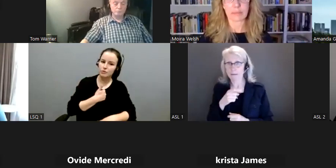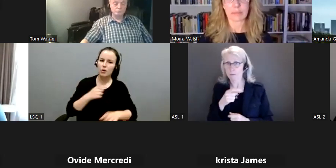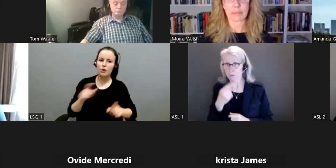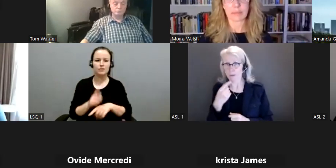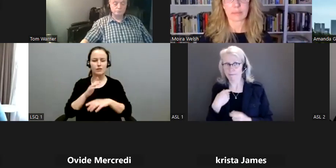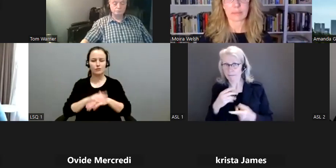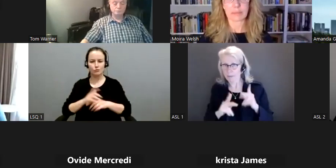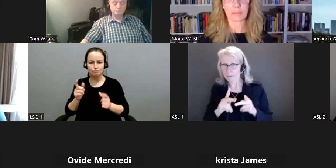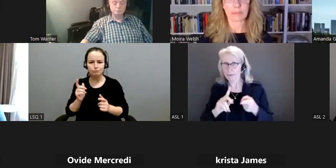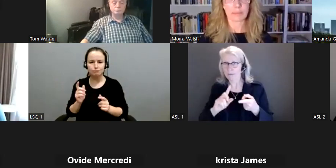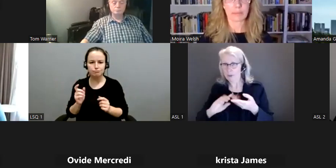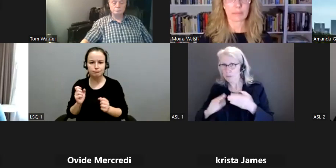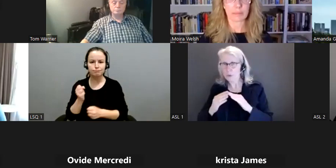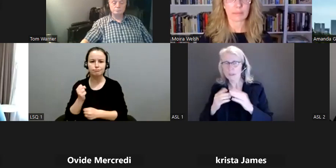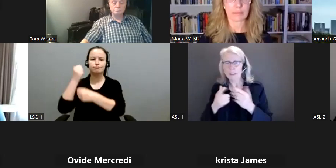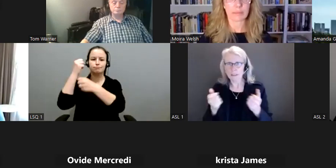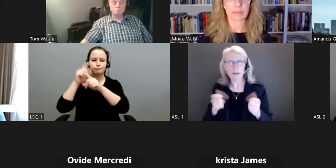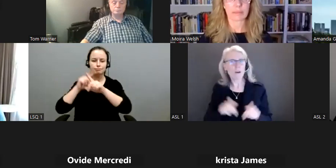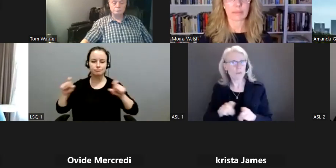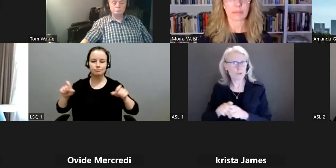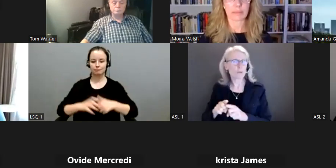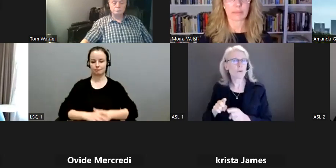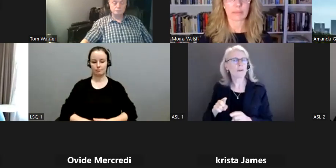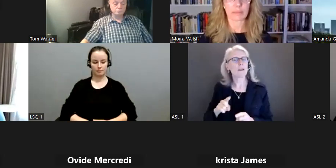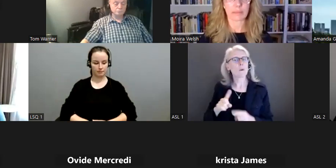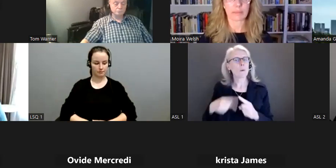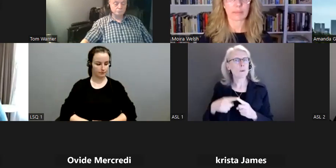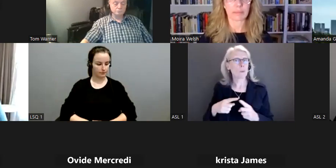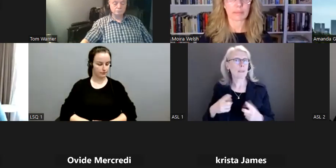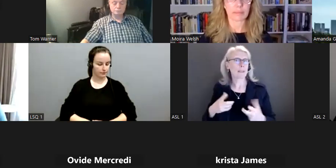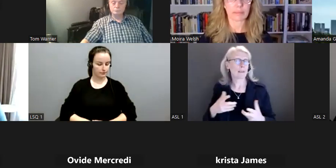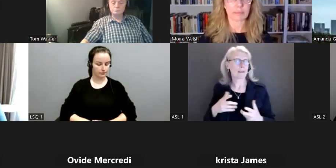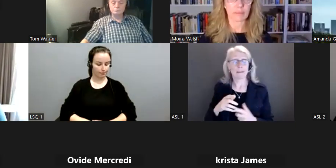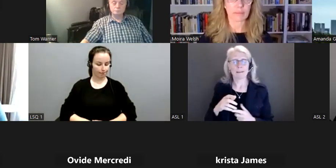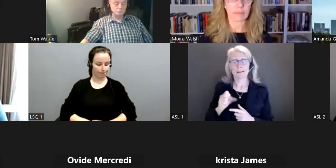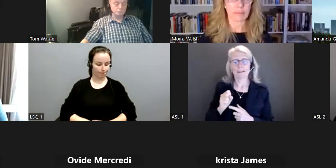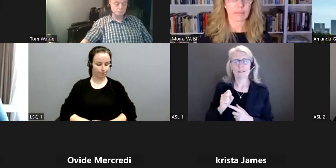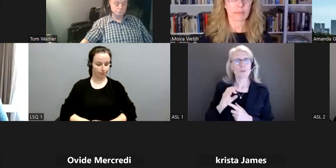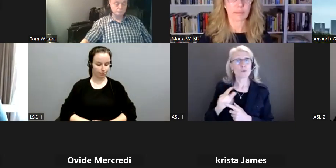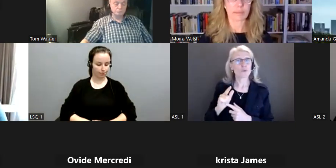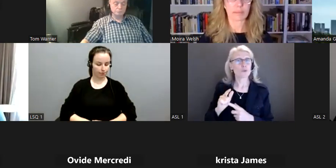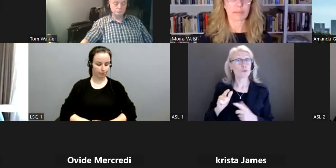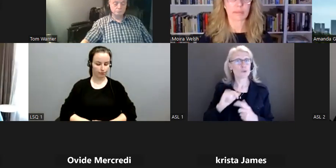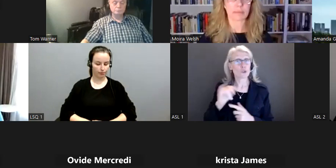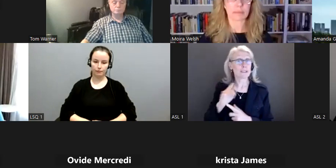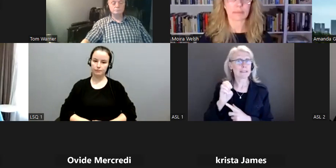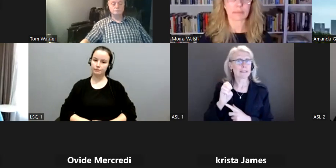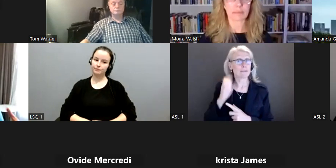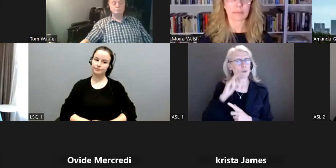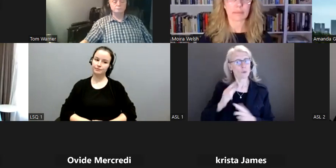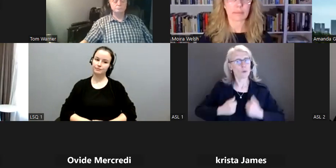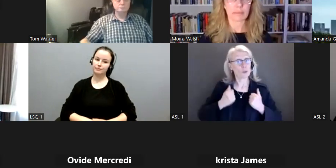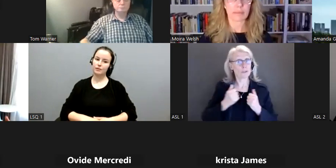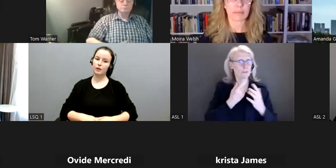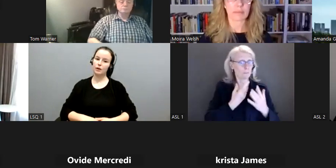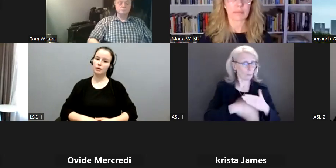leaders in Canada of social justice across the life course is, of course, a name familiar to all of us, Ovide Mercredi. And Mr. Mercredi, I wonder if you could share with